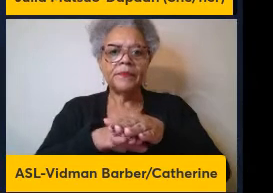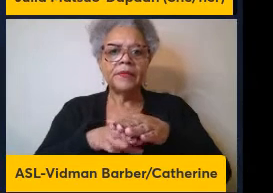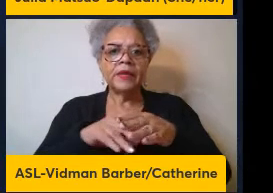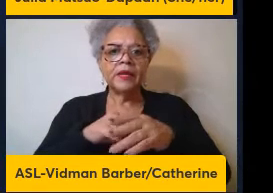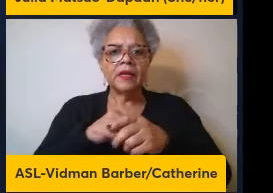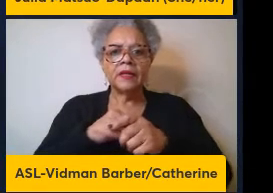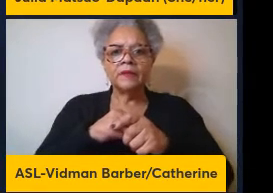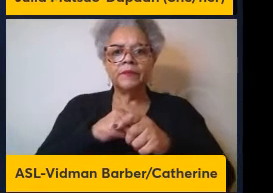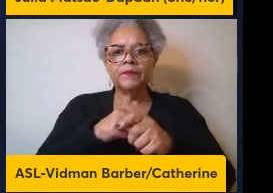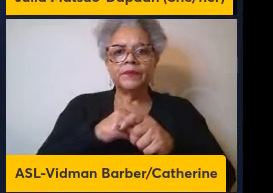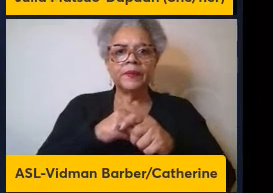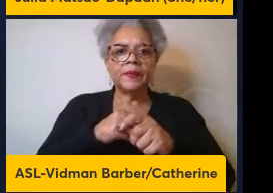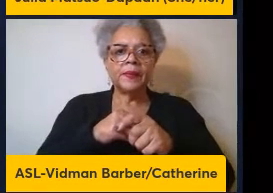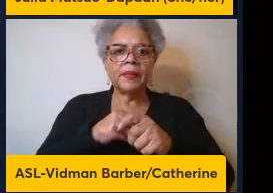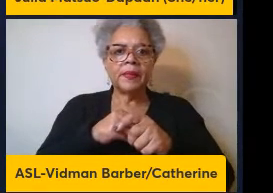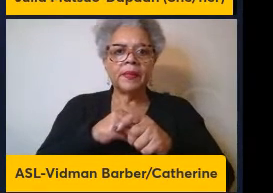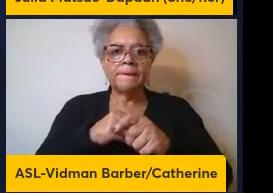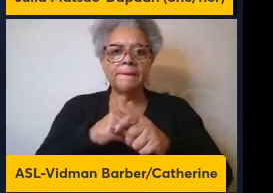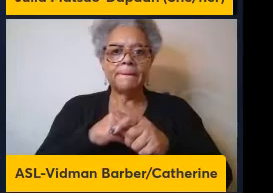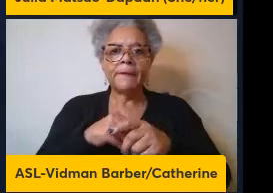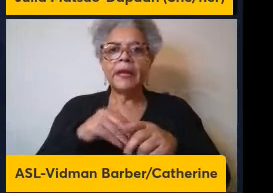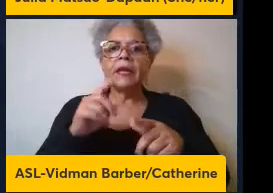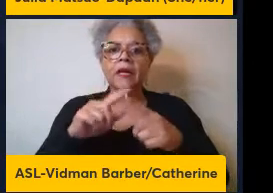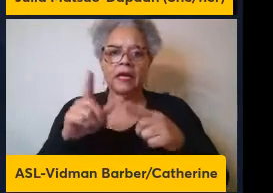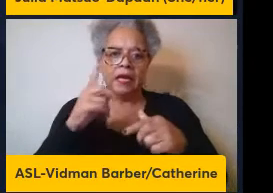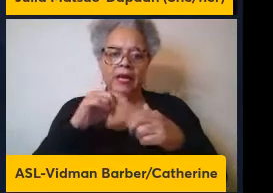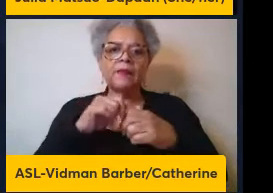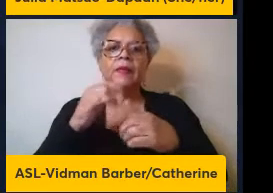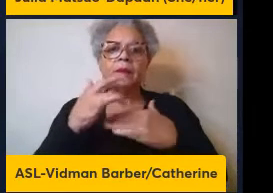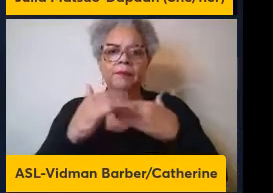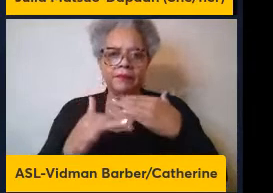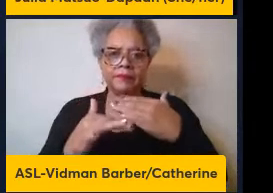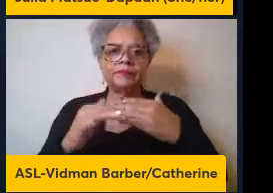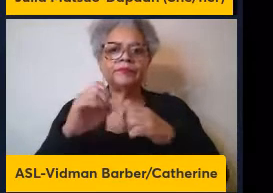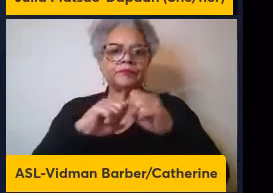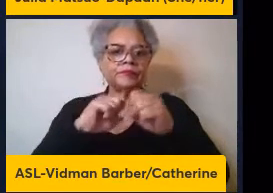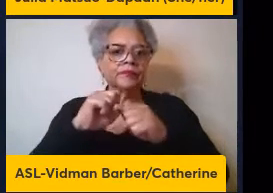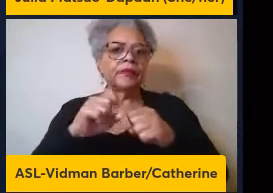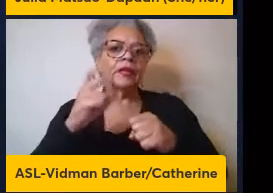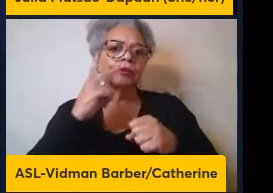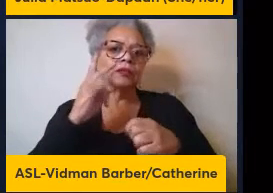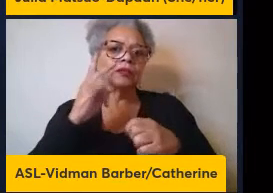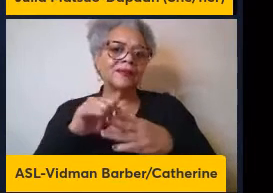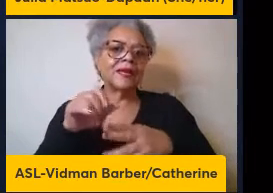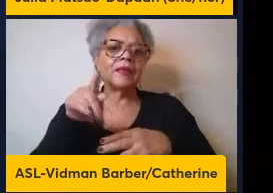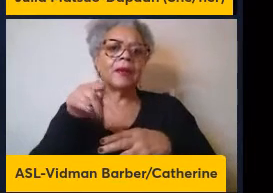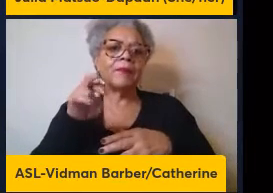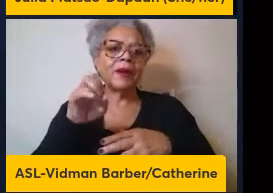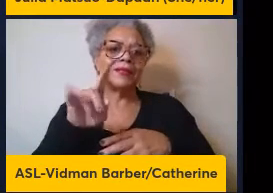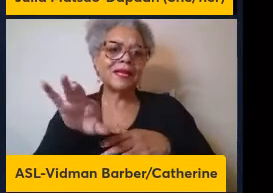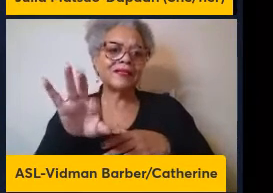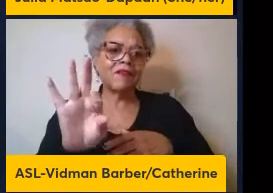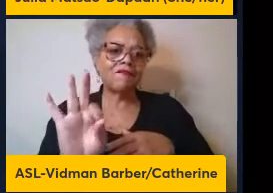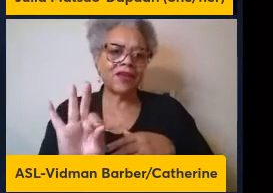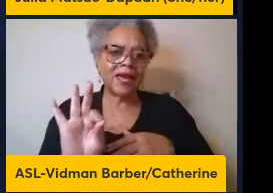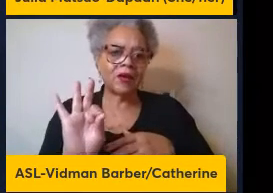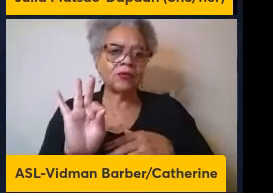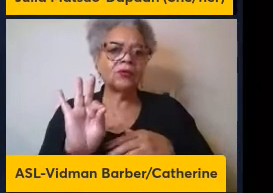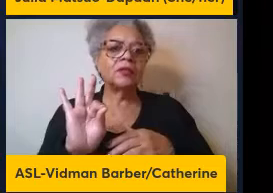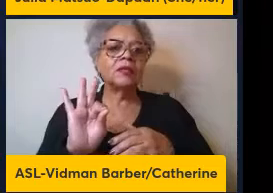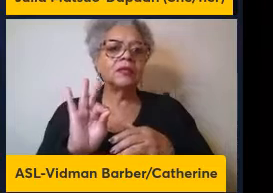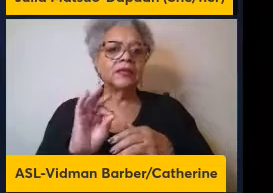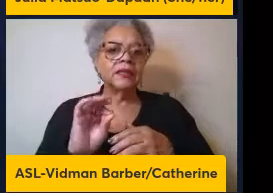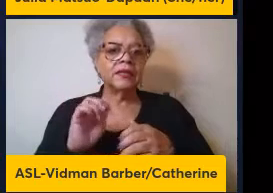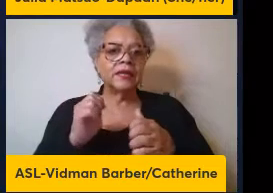stained blood vessel structure, which suggested that the parasites are found in